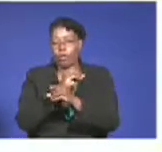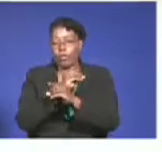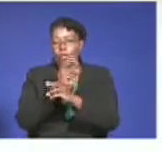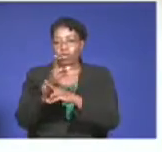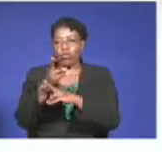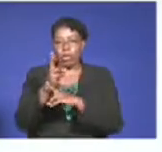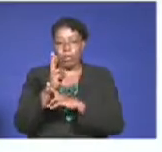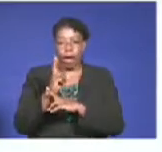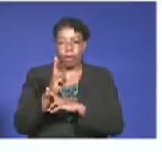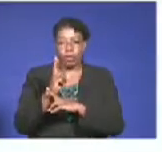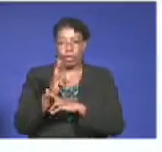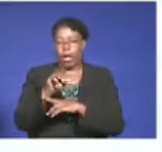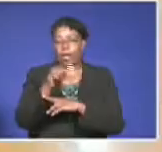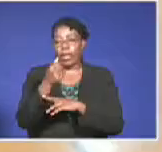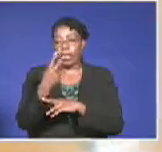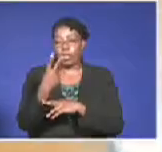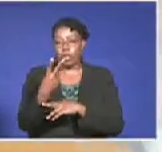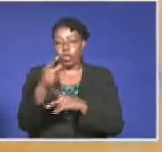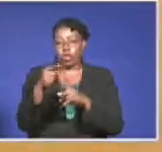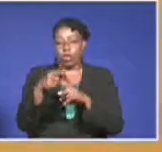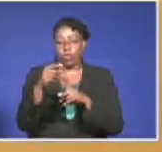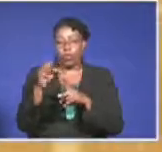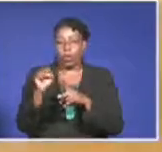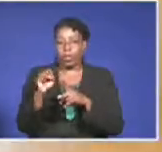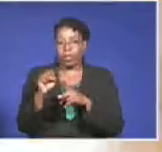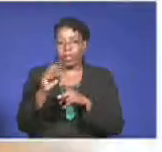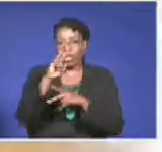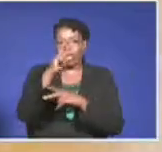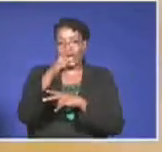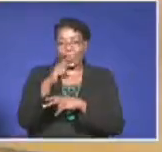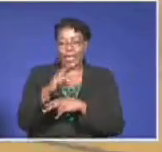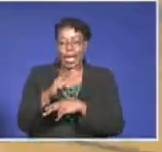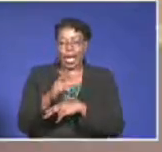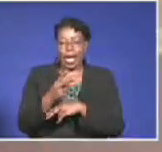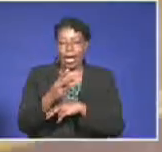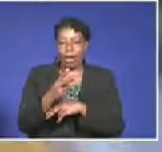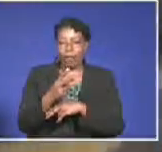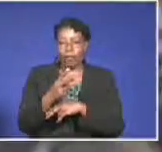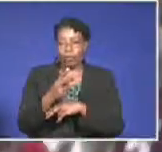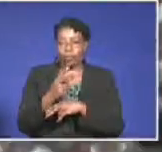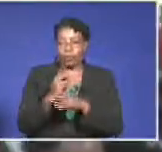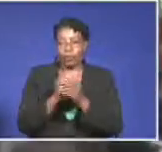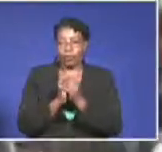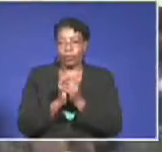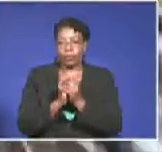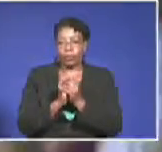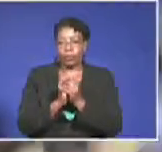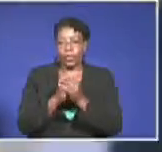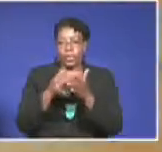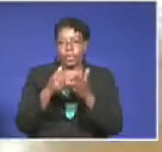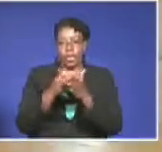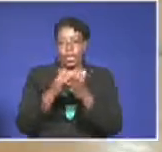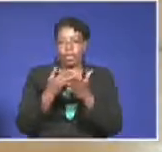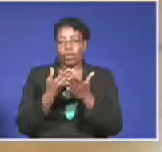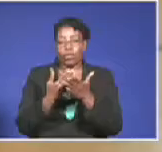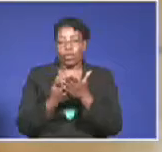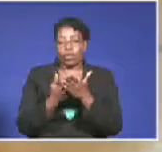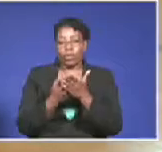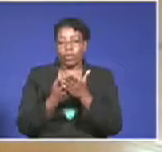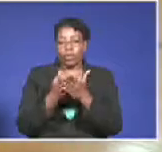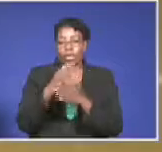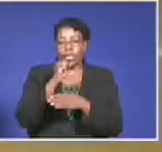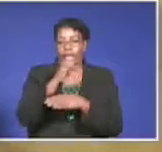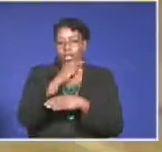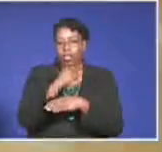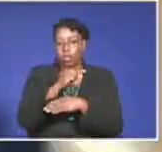Butters with the tip in. Another 2 points. Start of the second half now. Paul Green with the baseline. Nifty layup. Basket is good. St. George's now